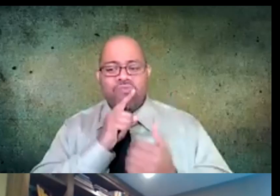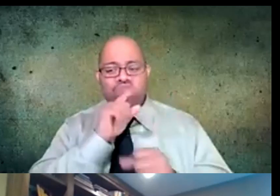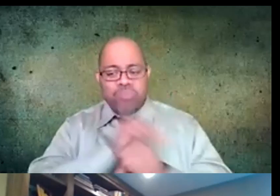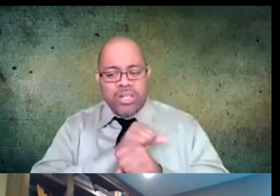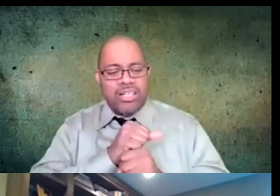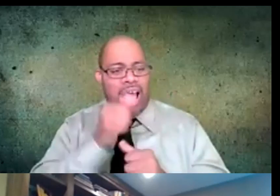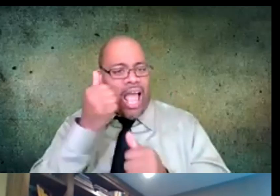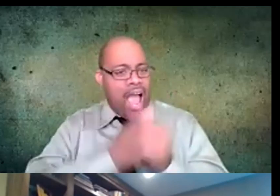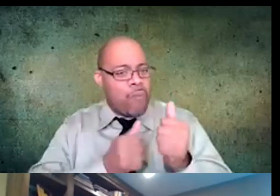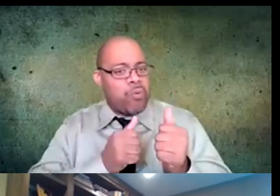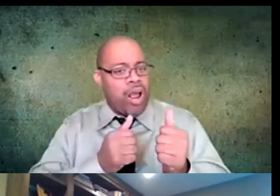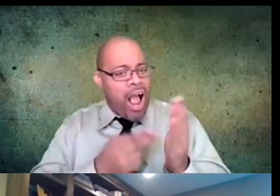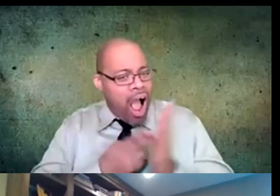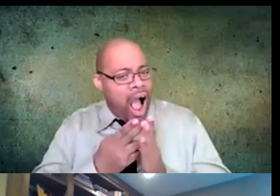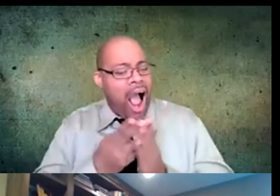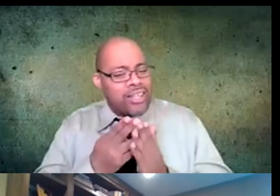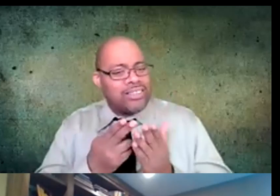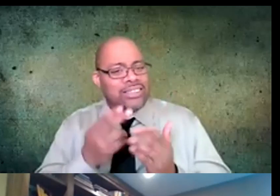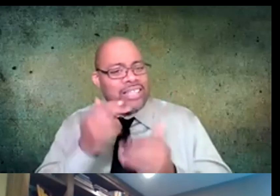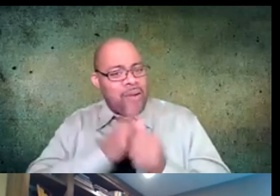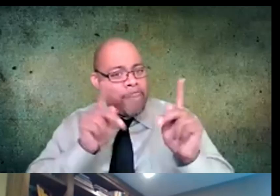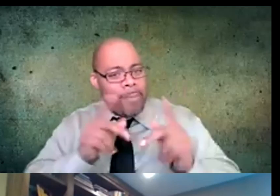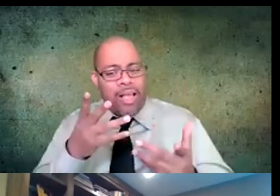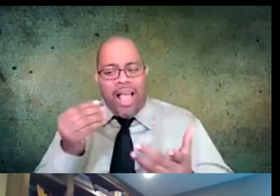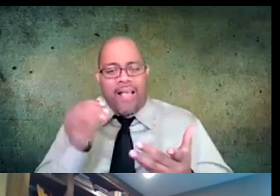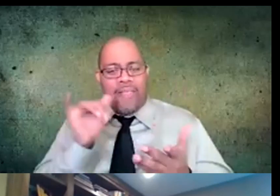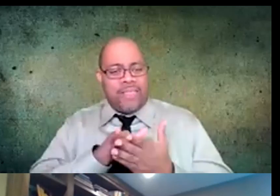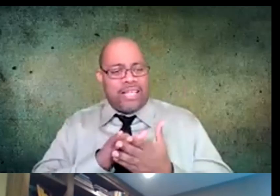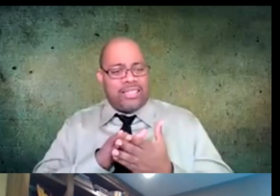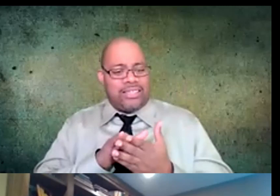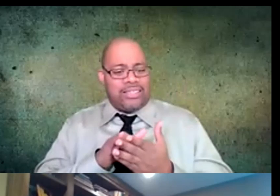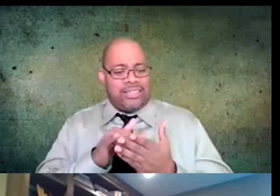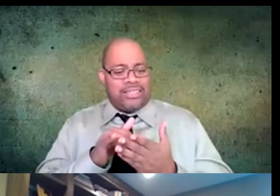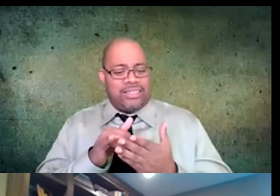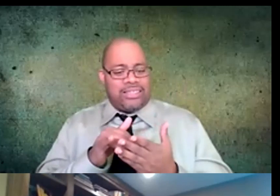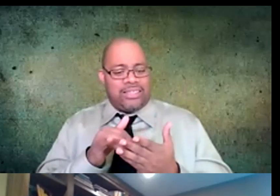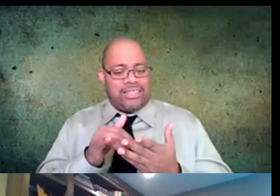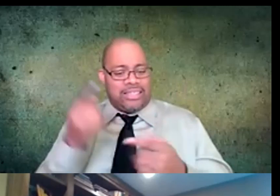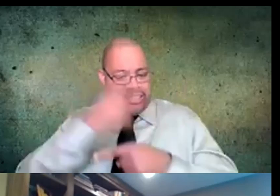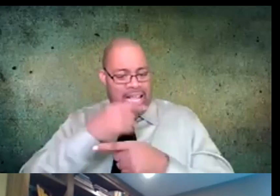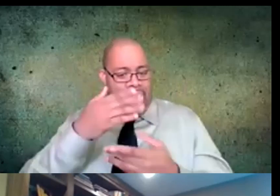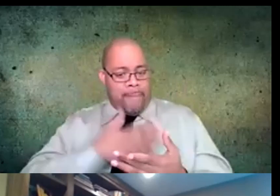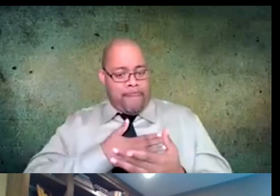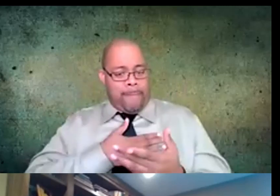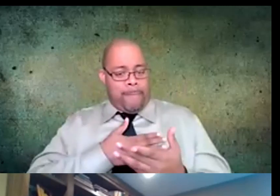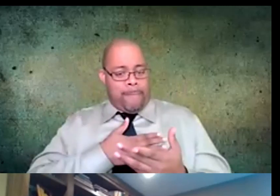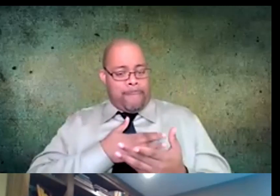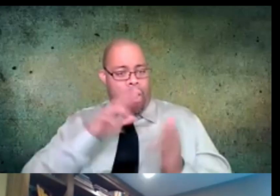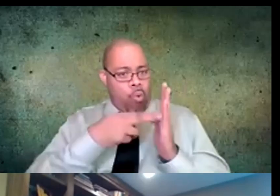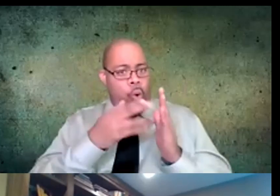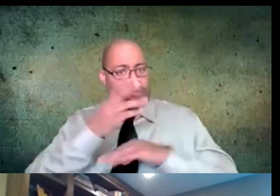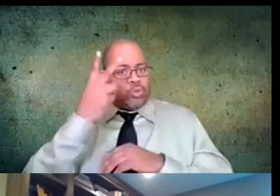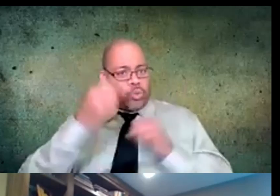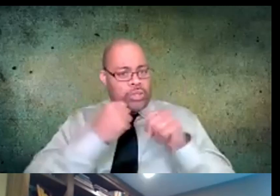is. And even this day that I've been in my role for a little bit over 2 years here